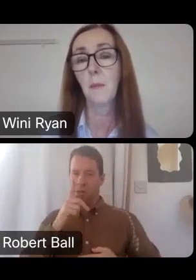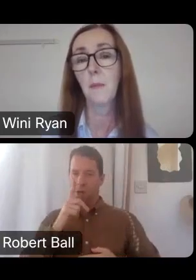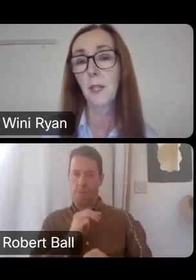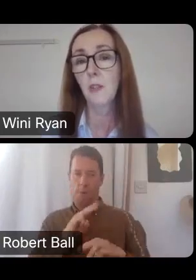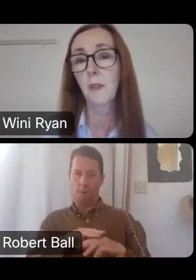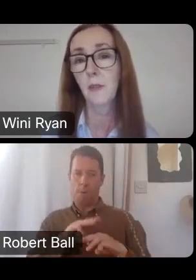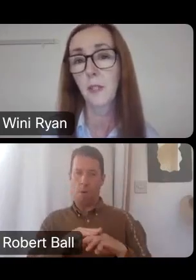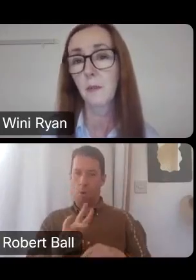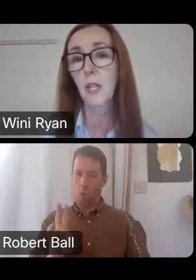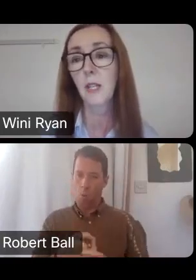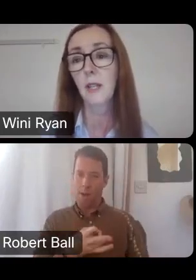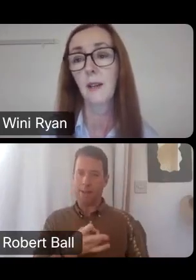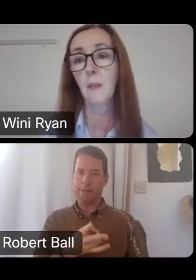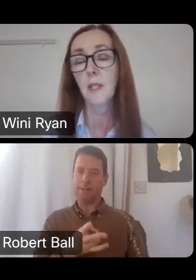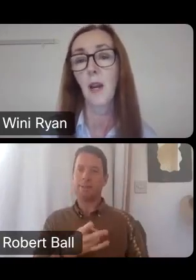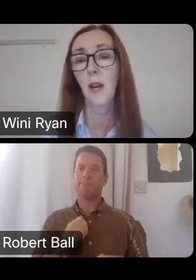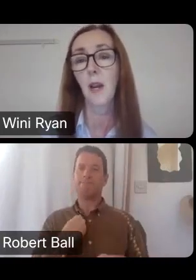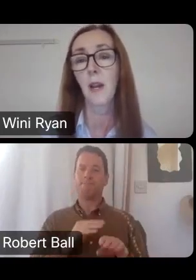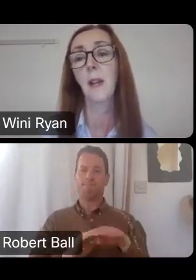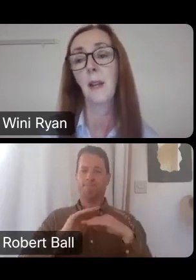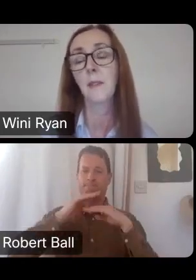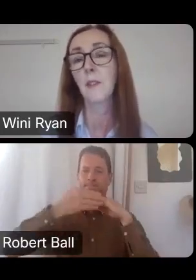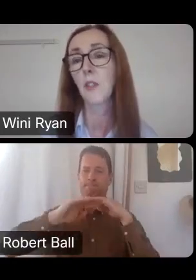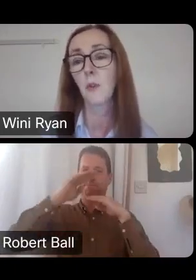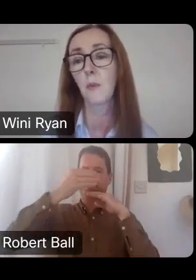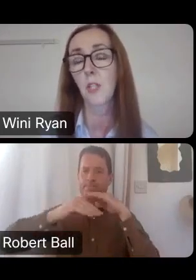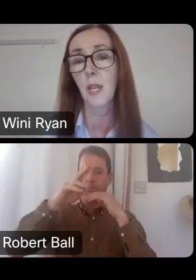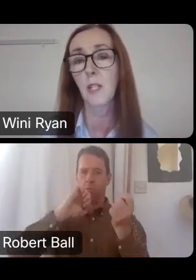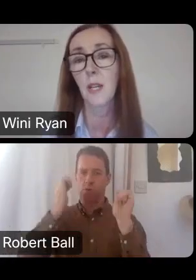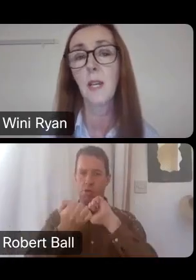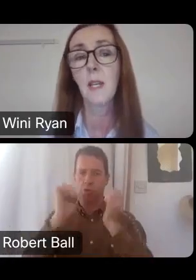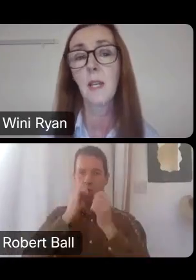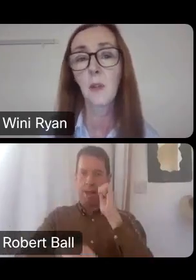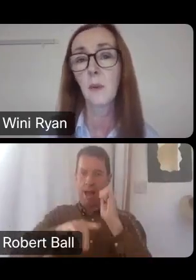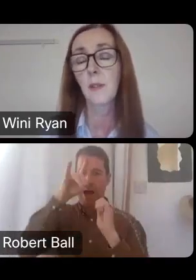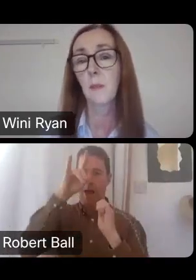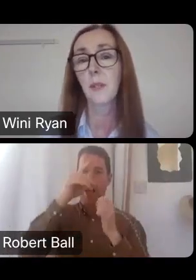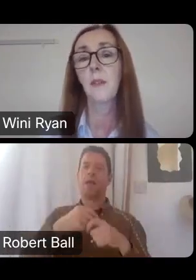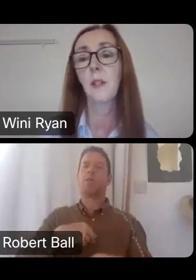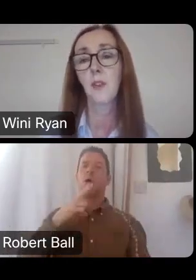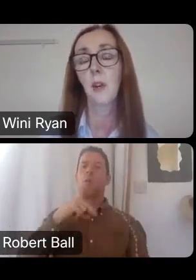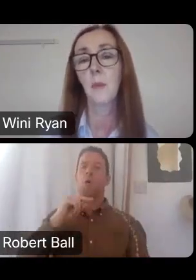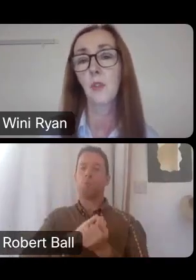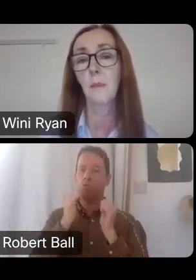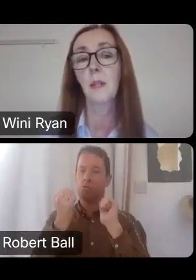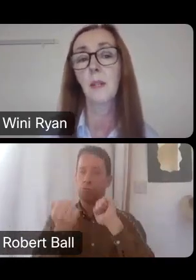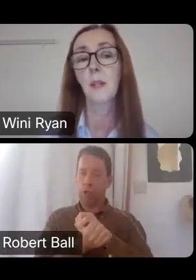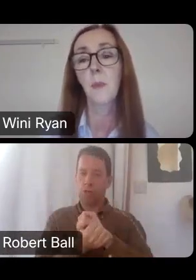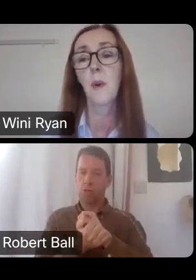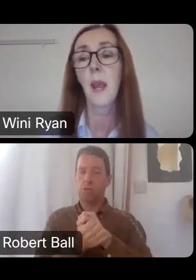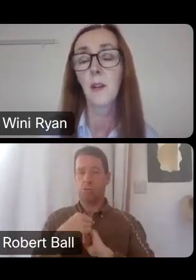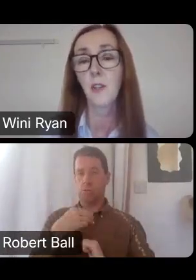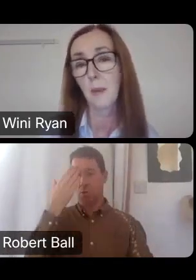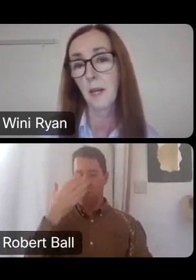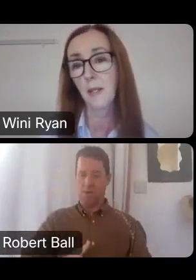The pitch of their voice will change, get a little bit higher, and the tone will change. You'll know that somebody's feeling strong emotion because there's